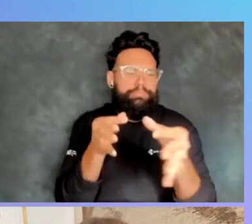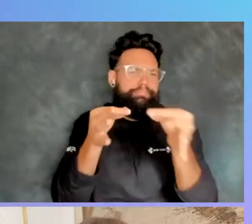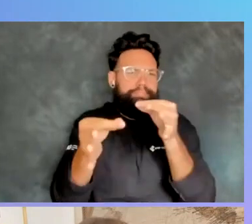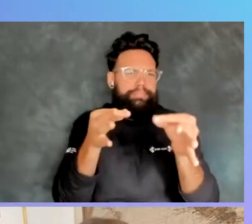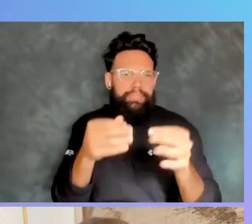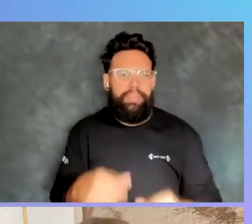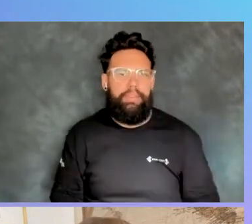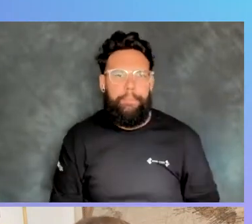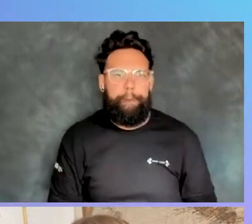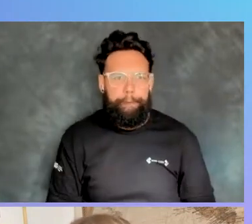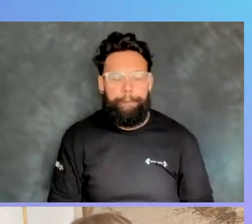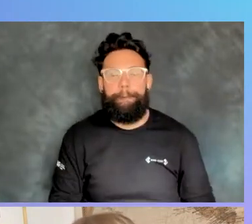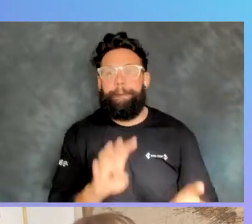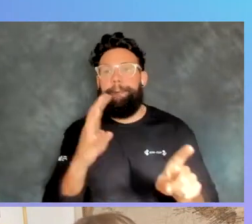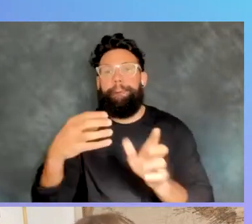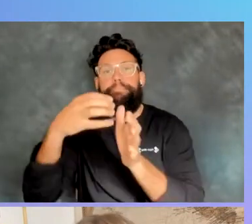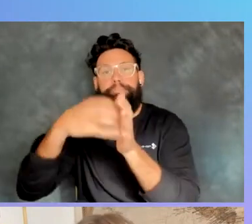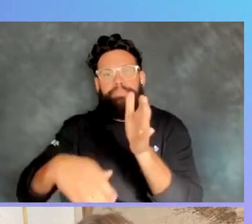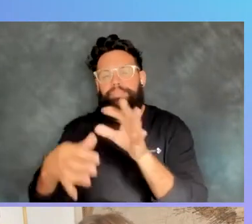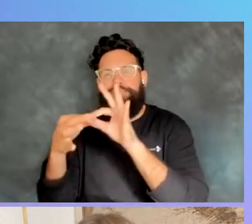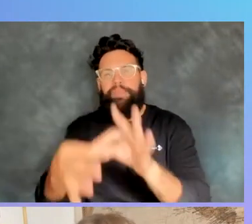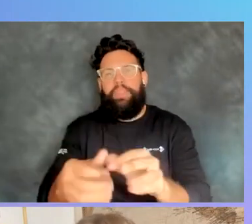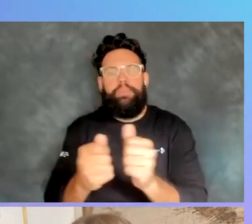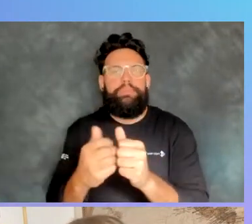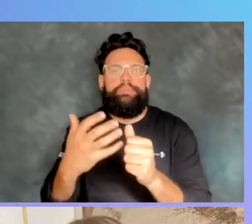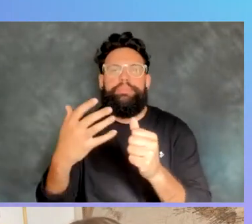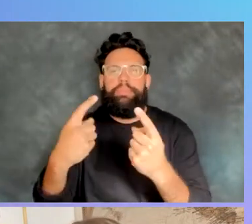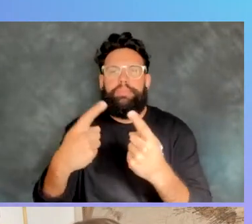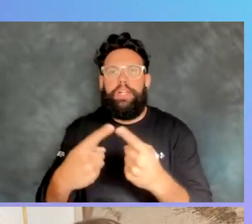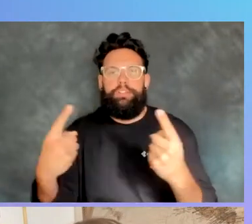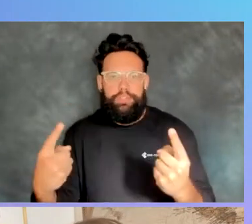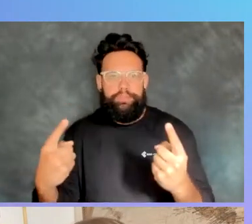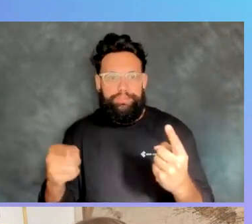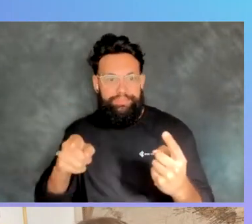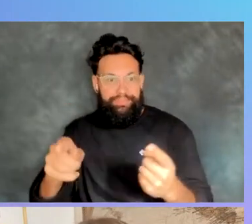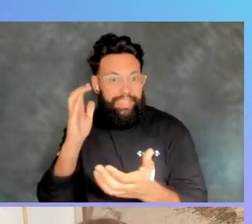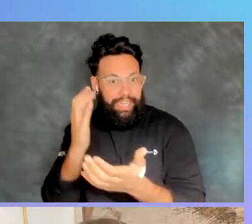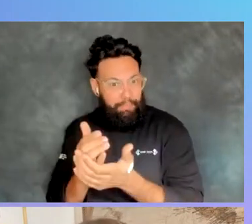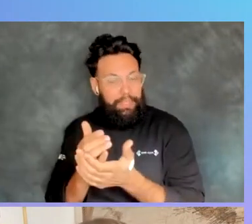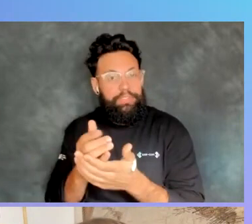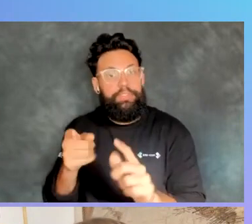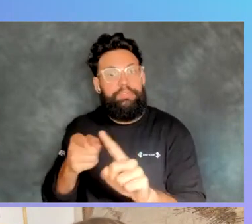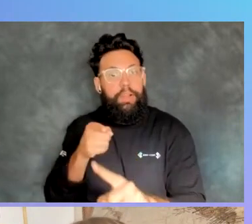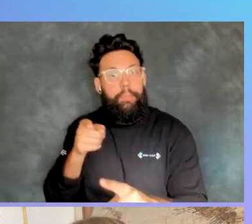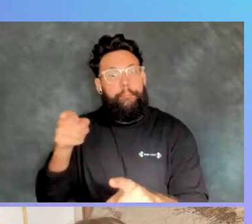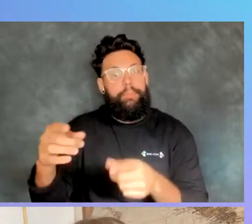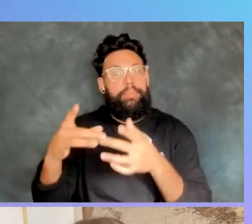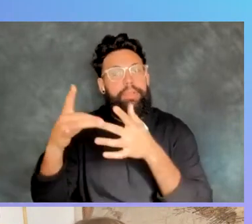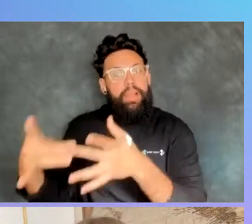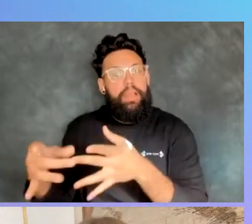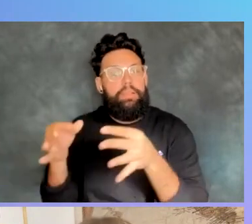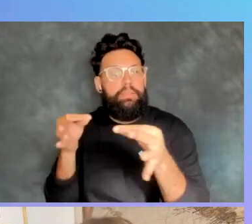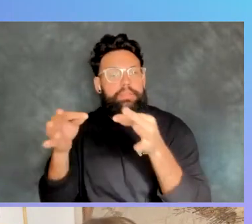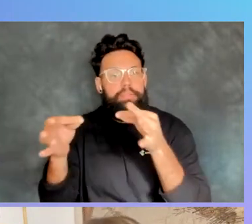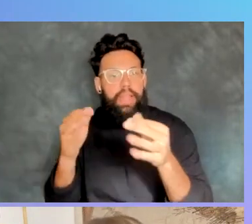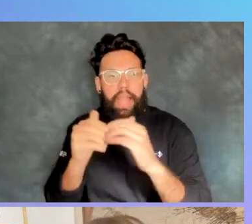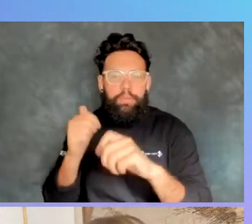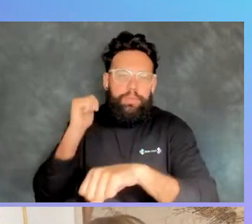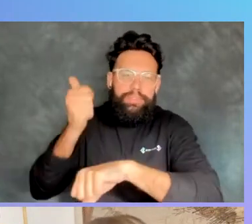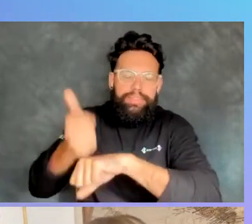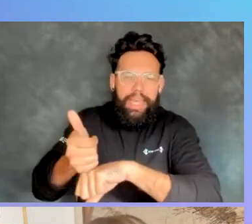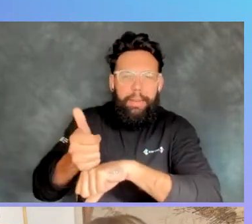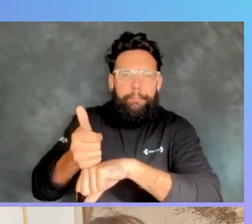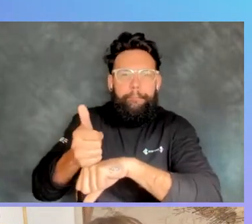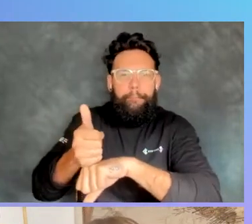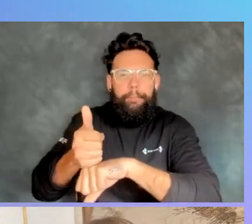And then the fourth category is contrast. So the image of this page from the style guide shows how to set the stroke weight for different types of